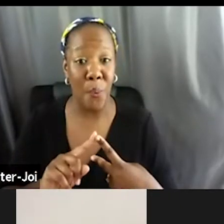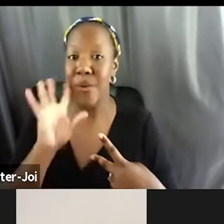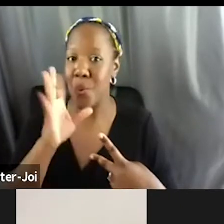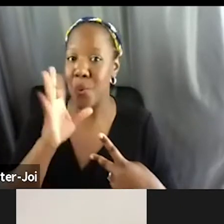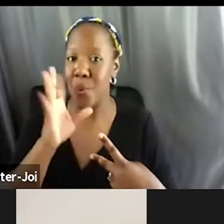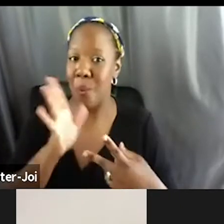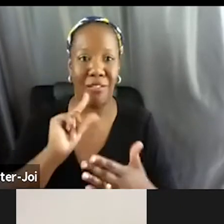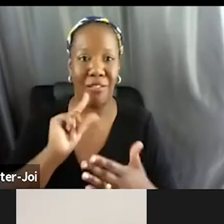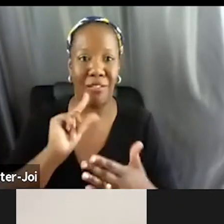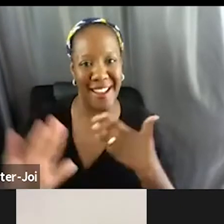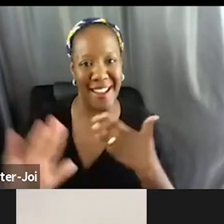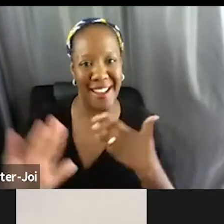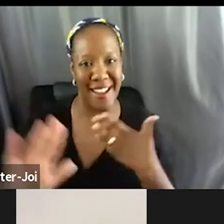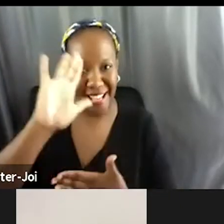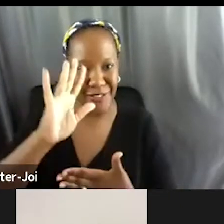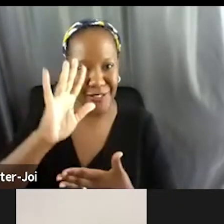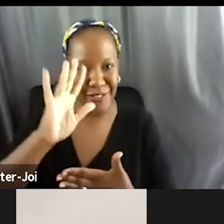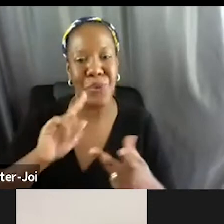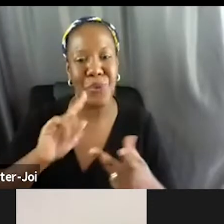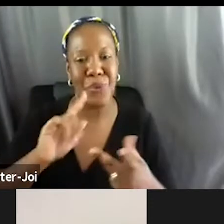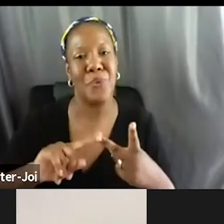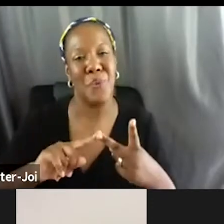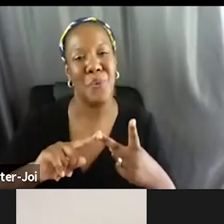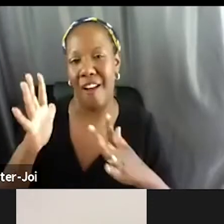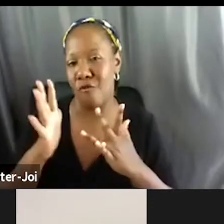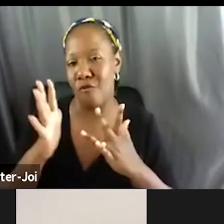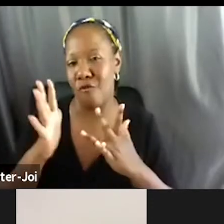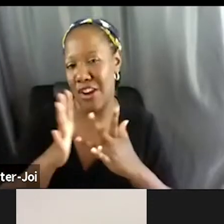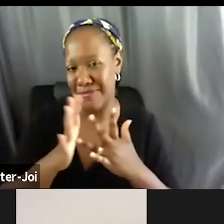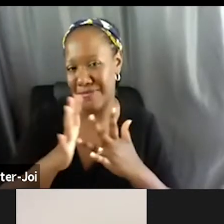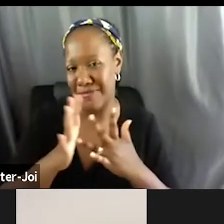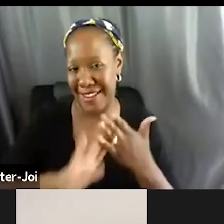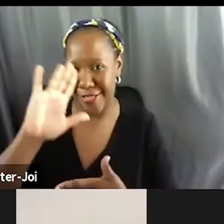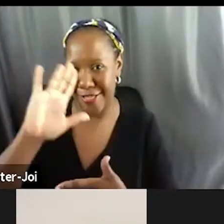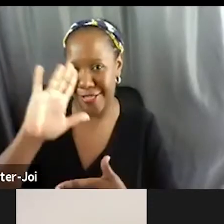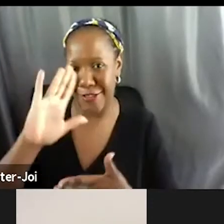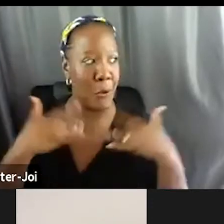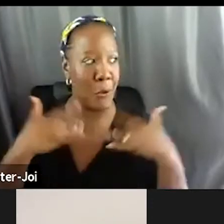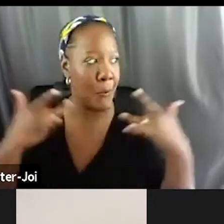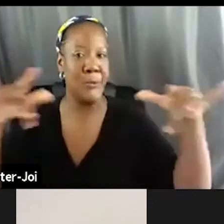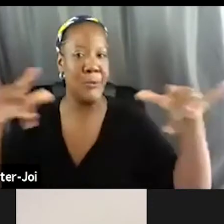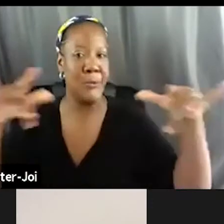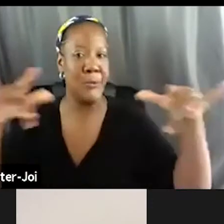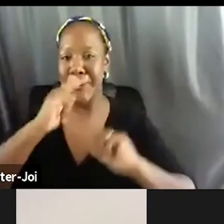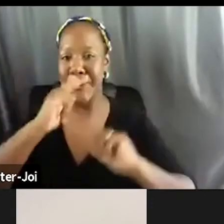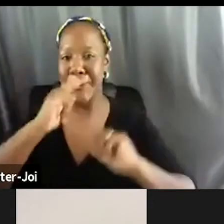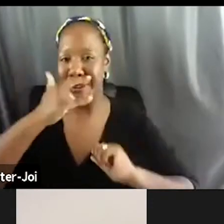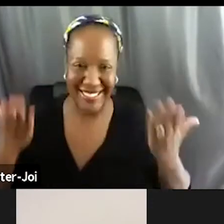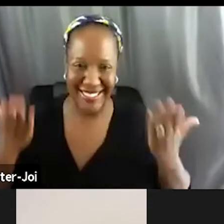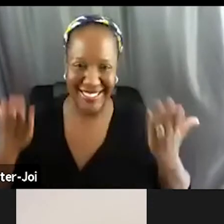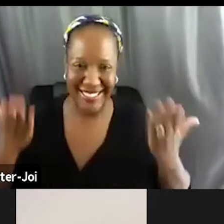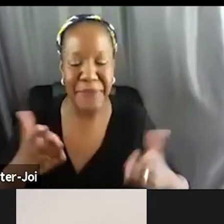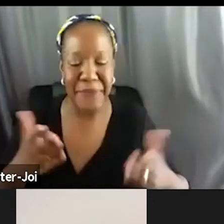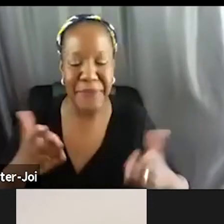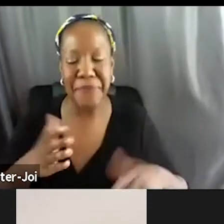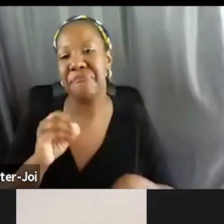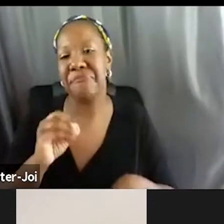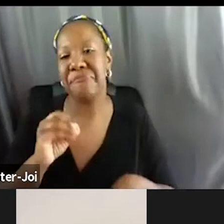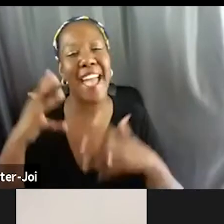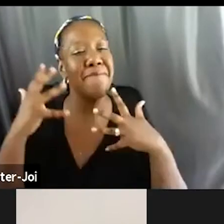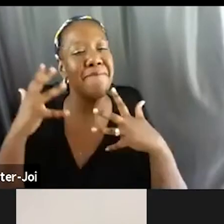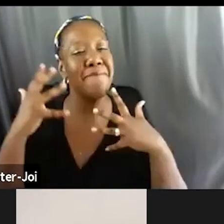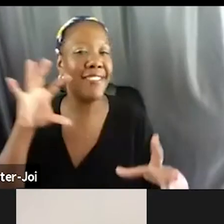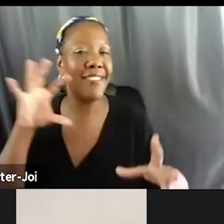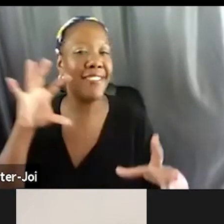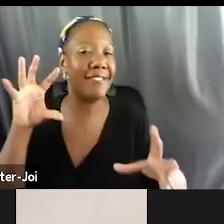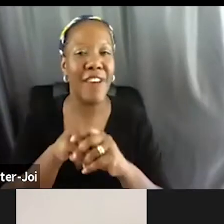year up in college. So I'm an empty nester. And I'm heavily involved with